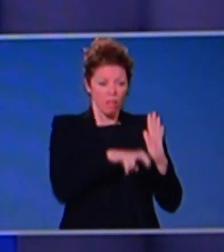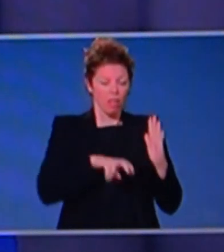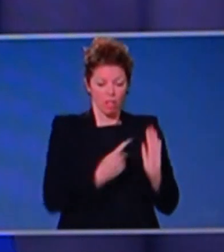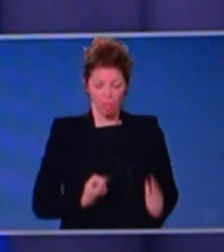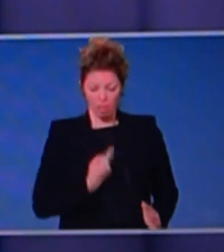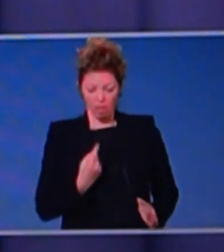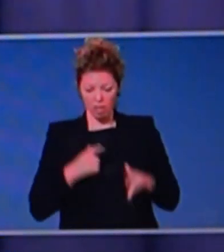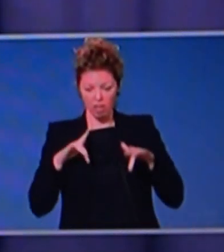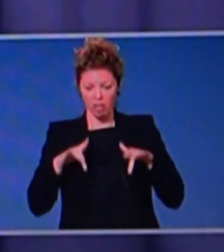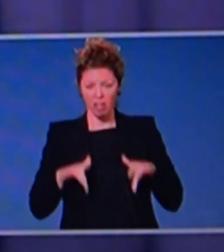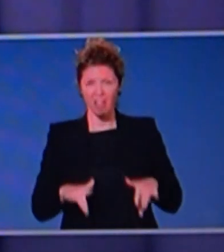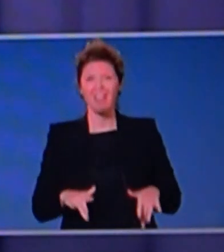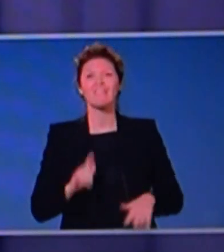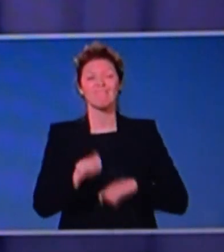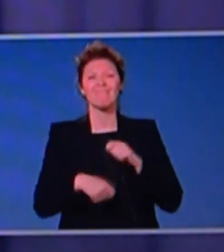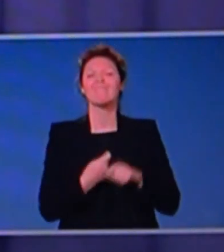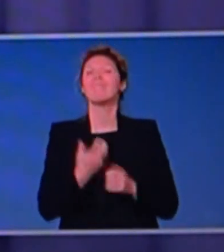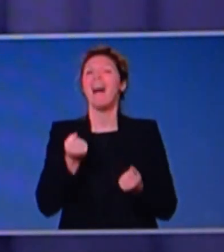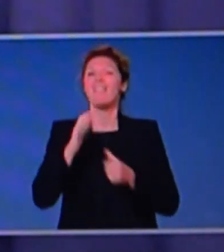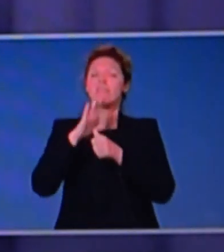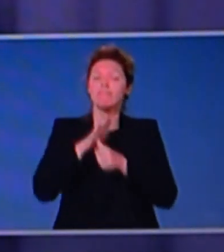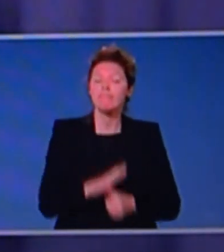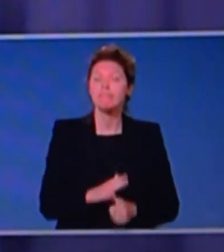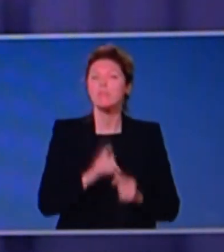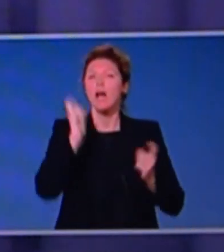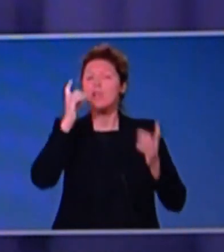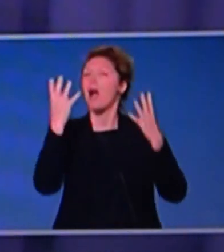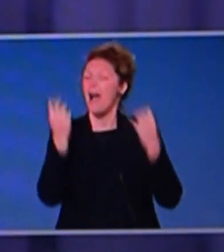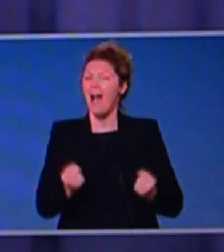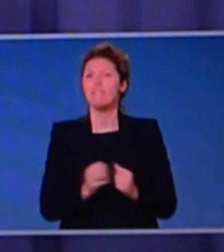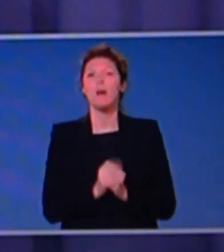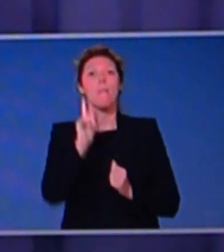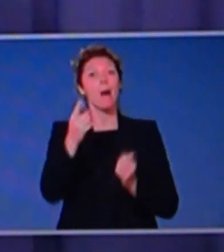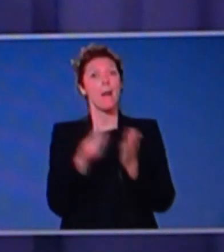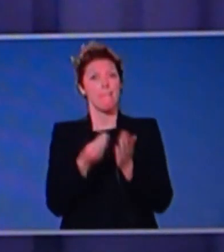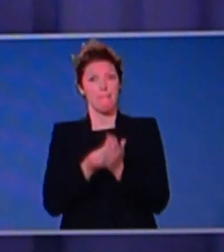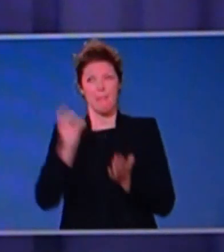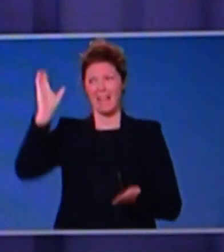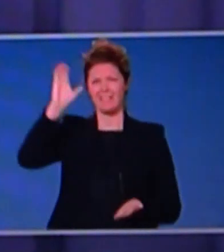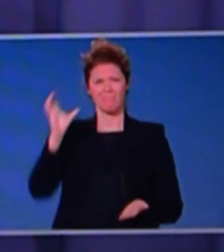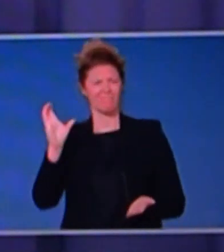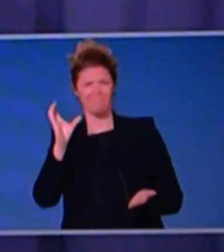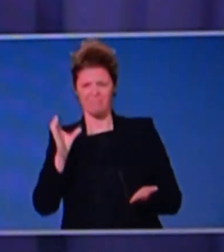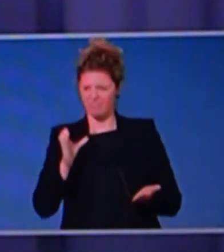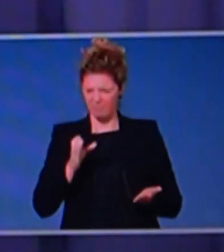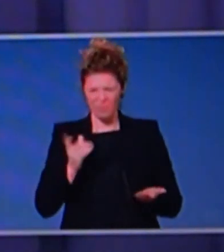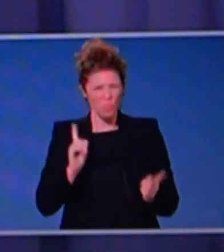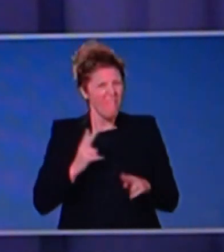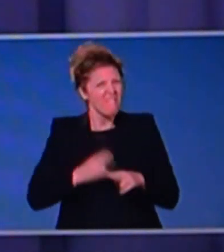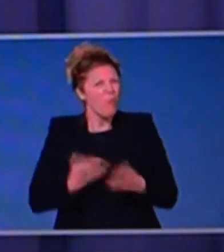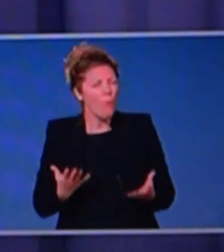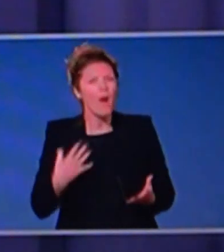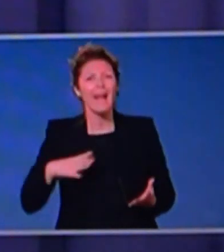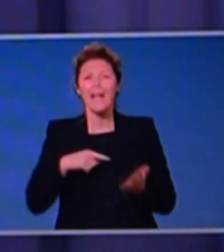Australians. And to recall that package said, firstly, we must actually understand that the significance